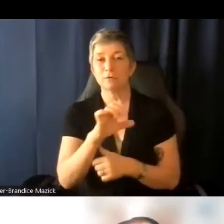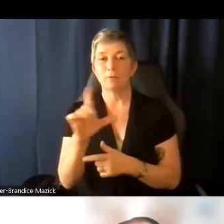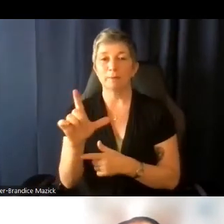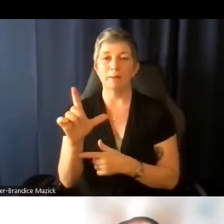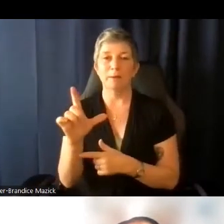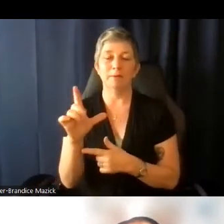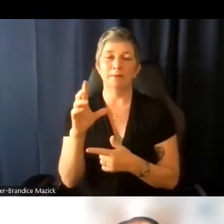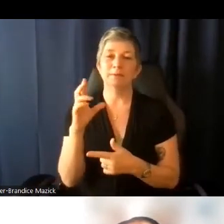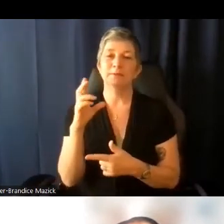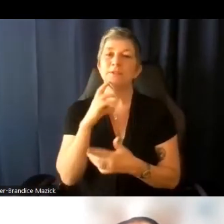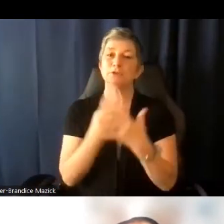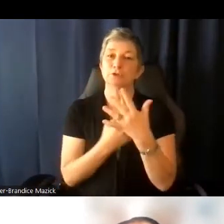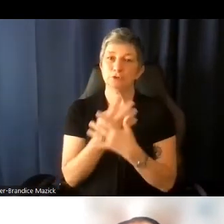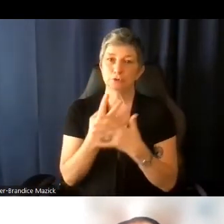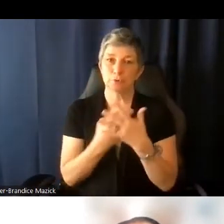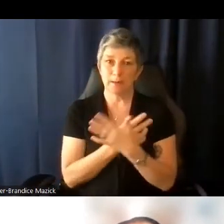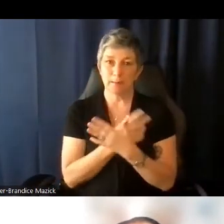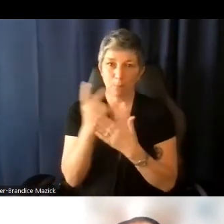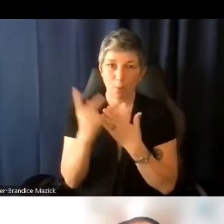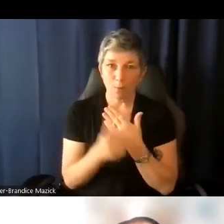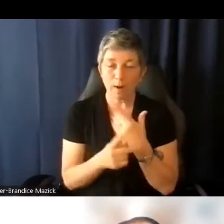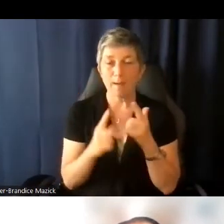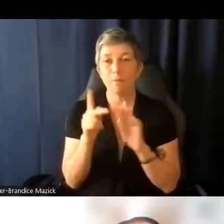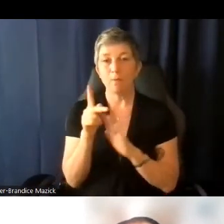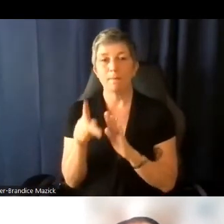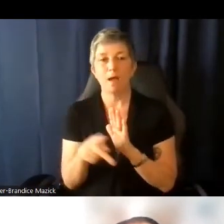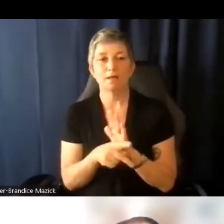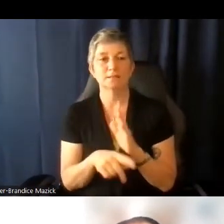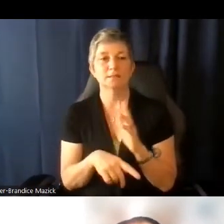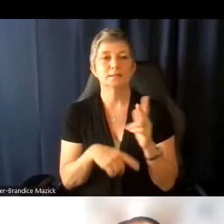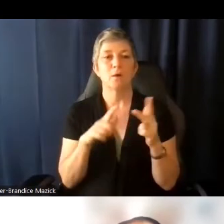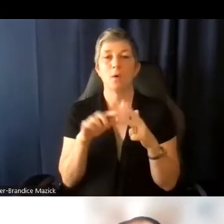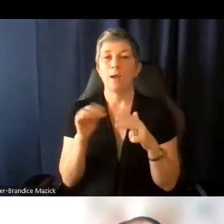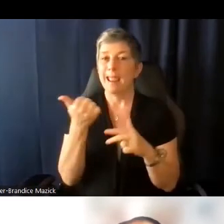screening program or policy and any amendments to it.